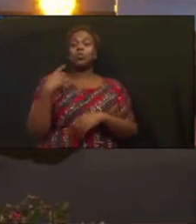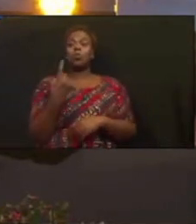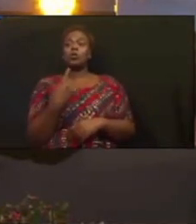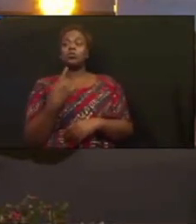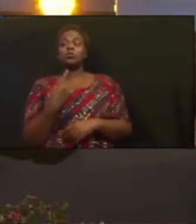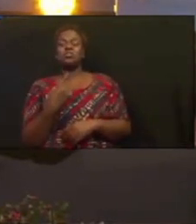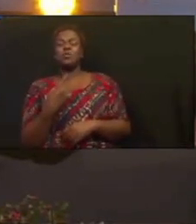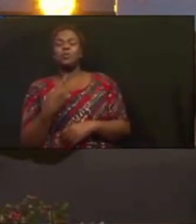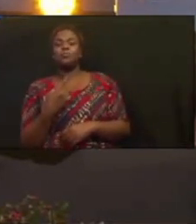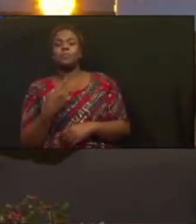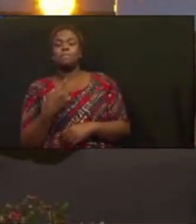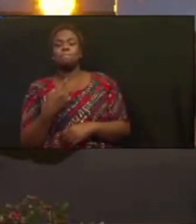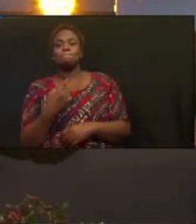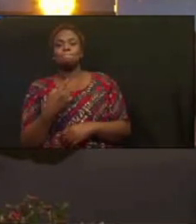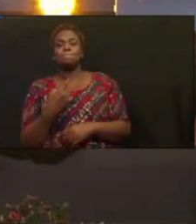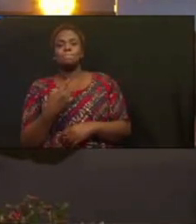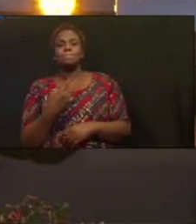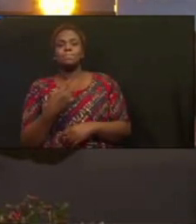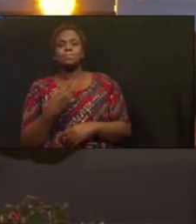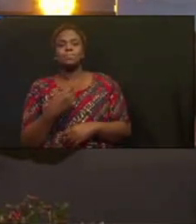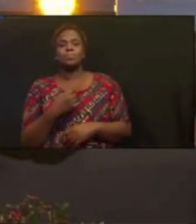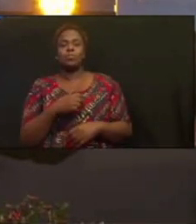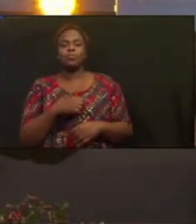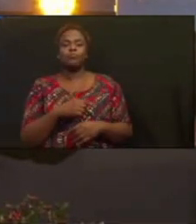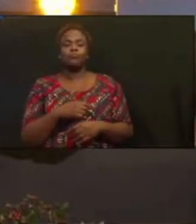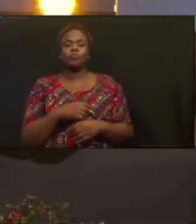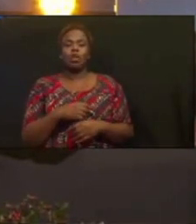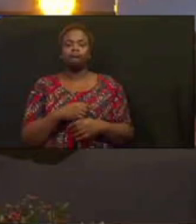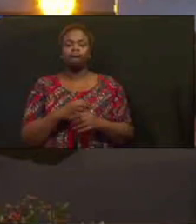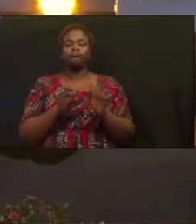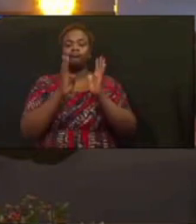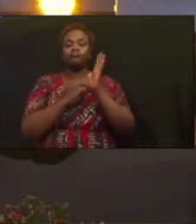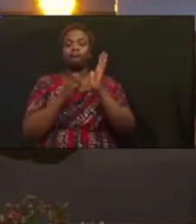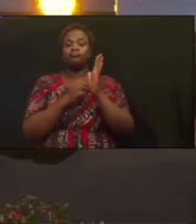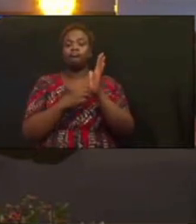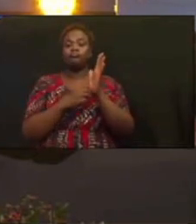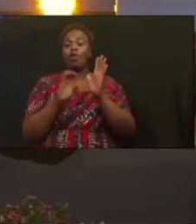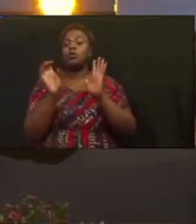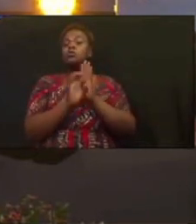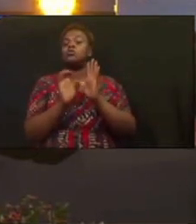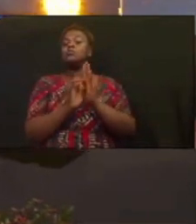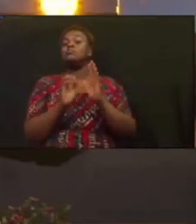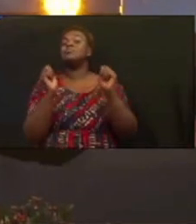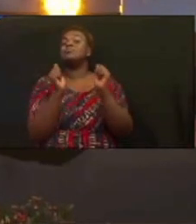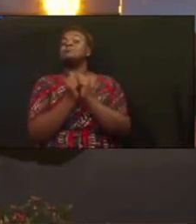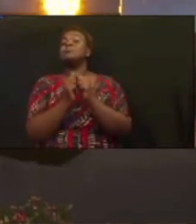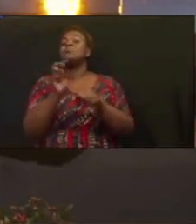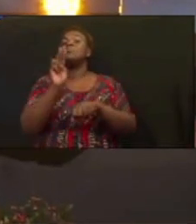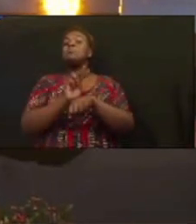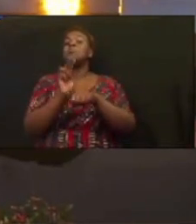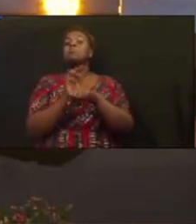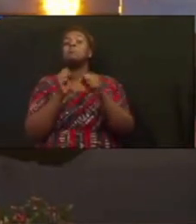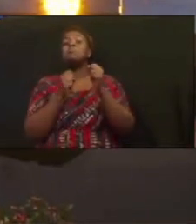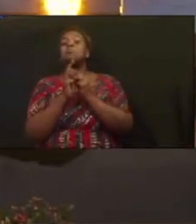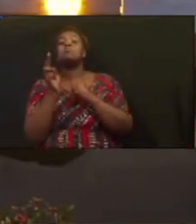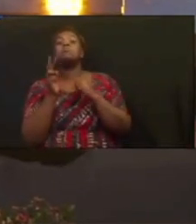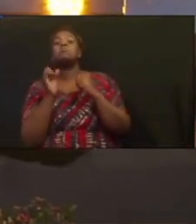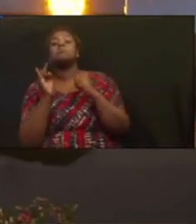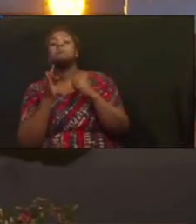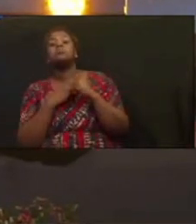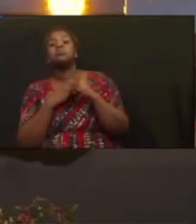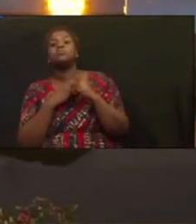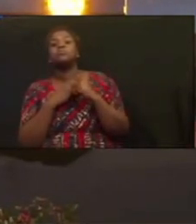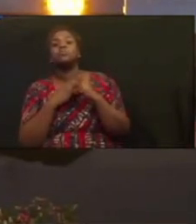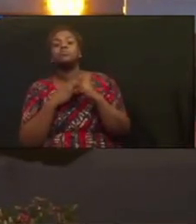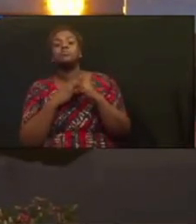are the ones who are found in Matthew chapter 10 and verse 16. They are the ones that he called sheep among wolves.